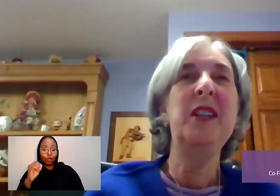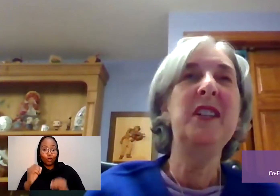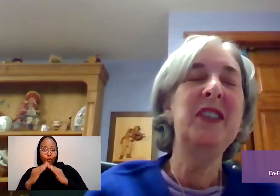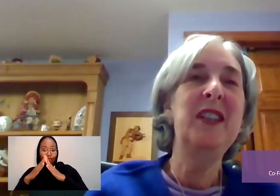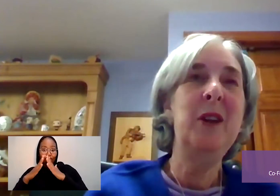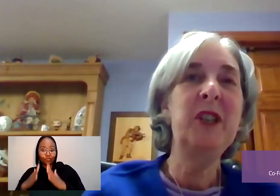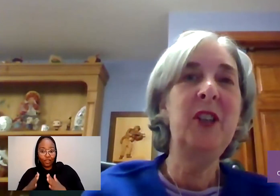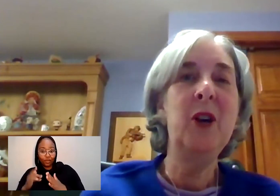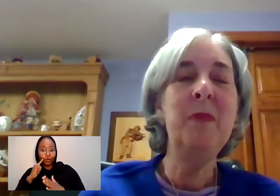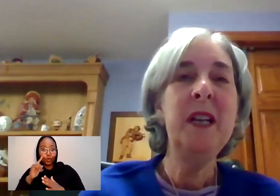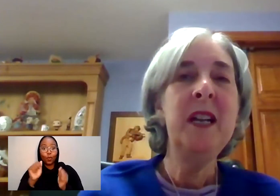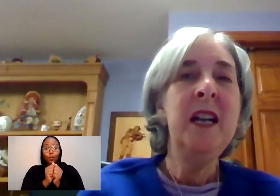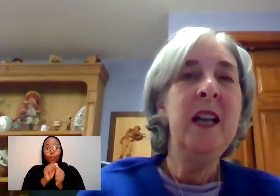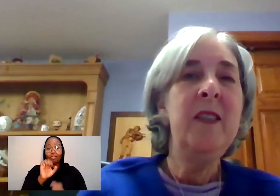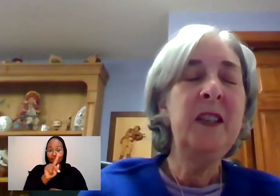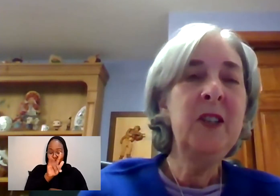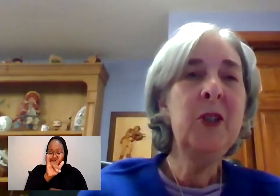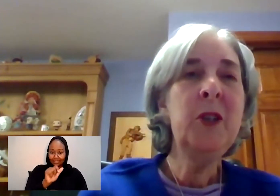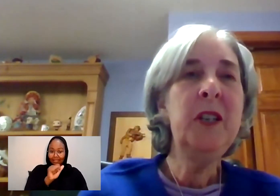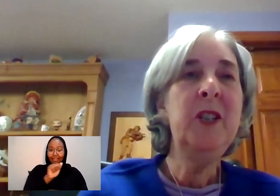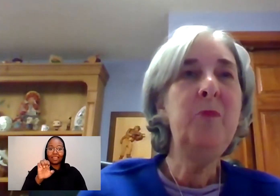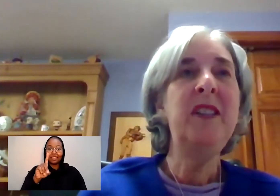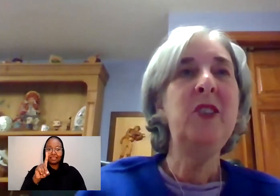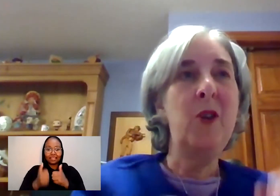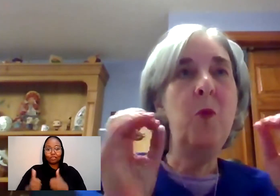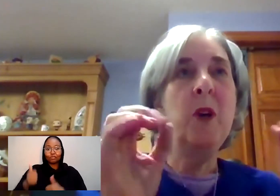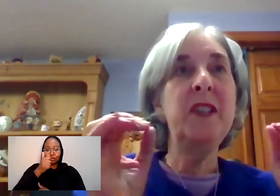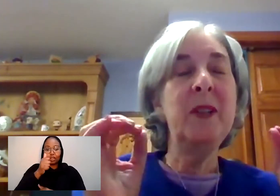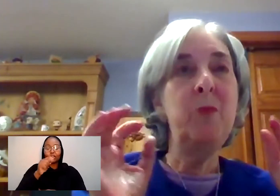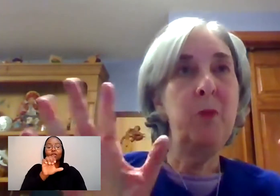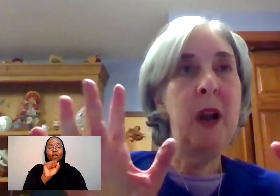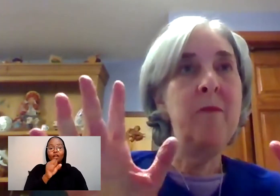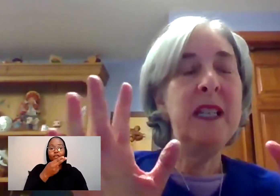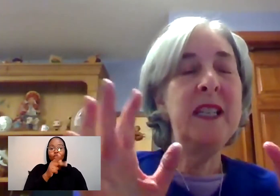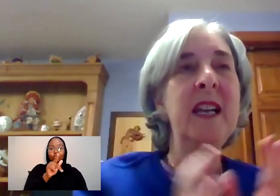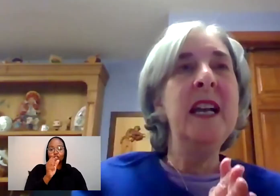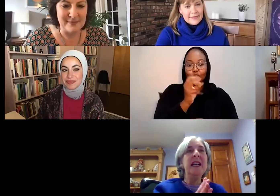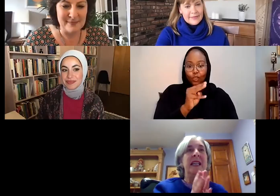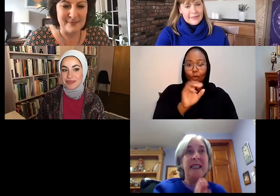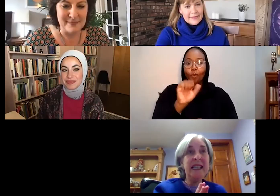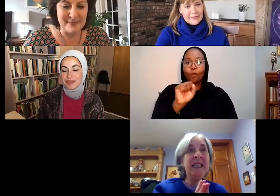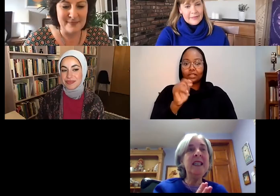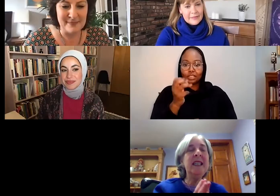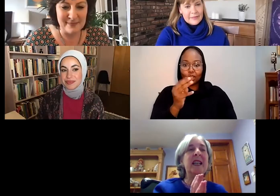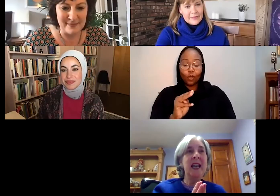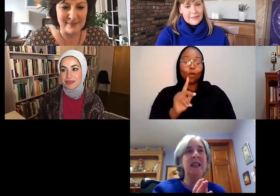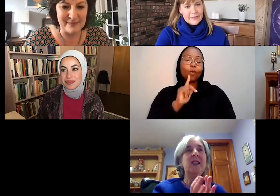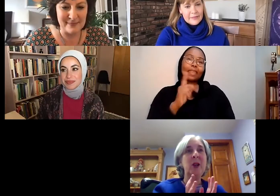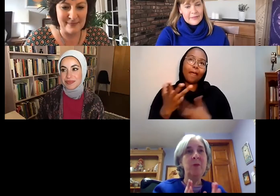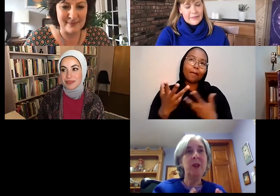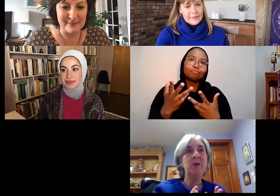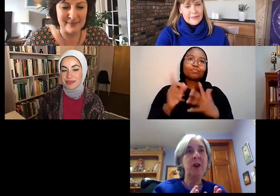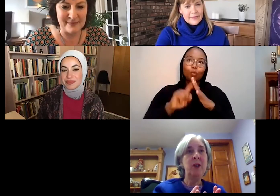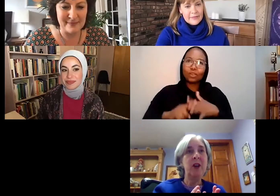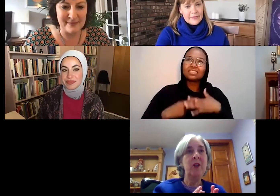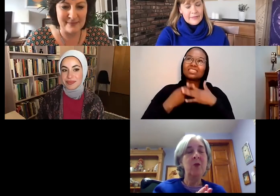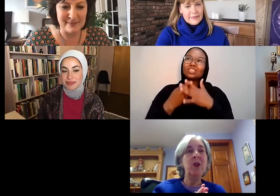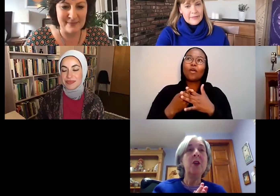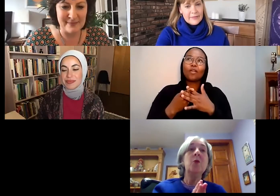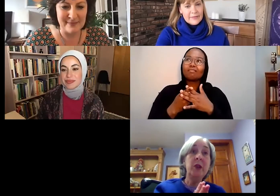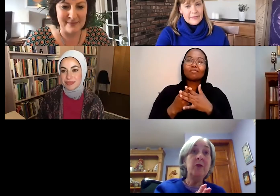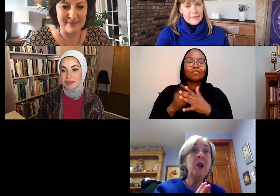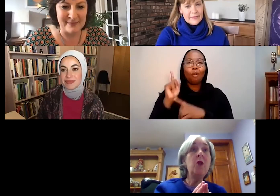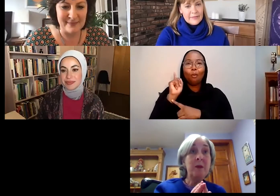of the Sisterhood of Salaam Shalom. The Sisterhood is based on one simple premise. It's easy to hate someone you don't